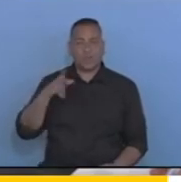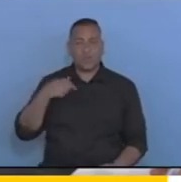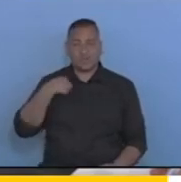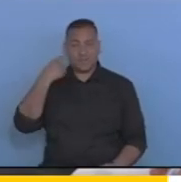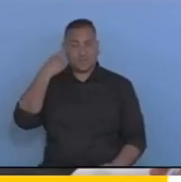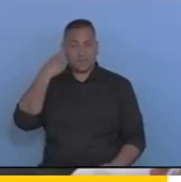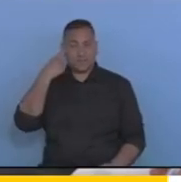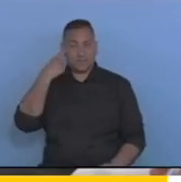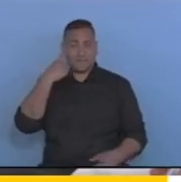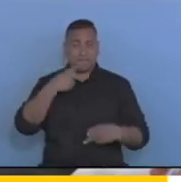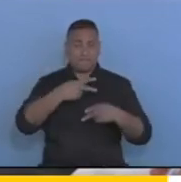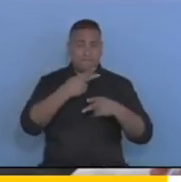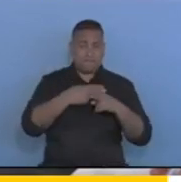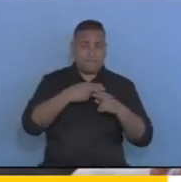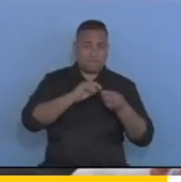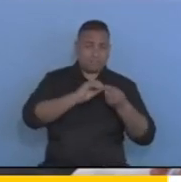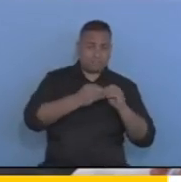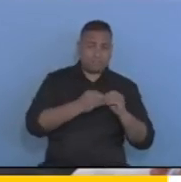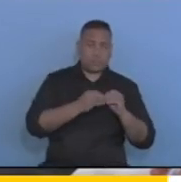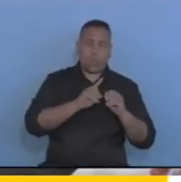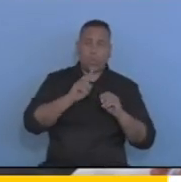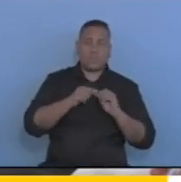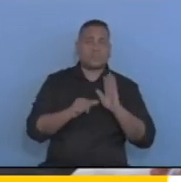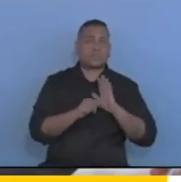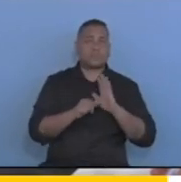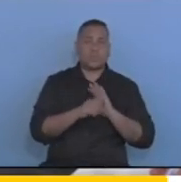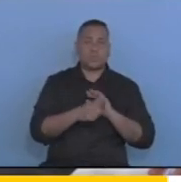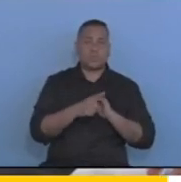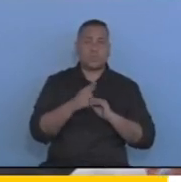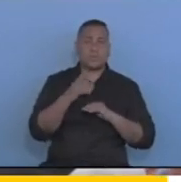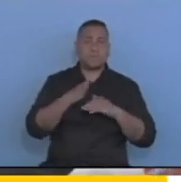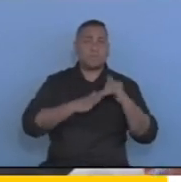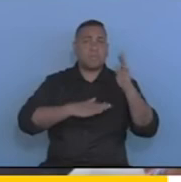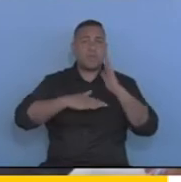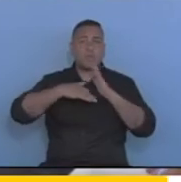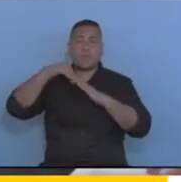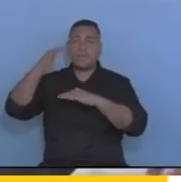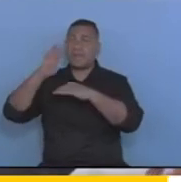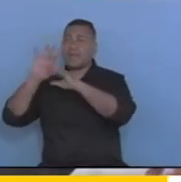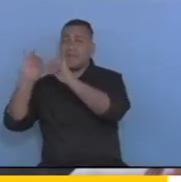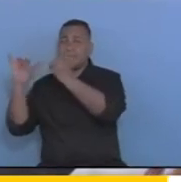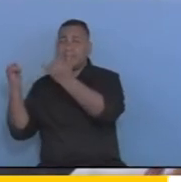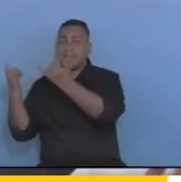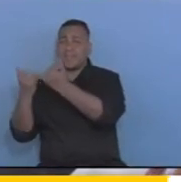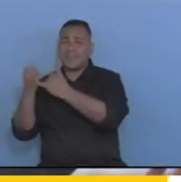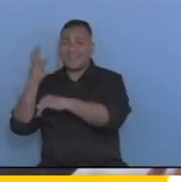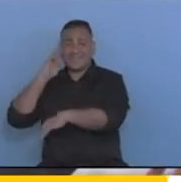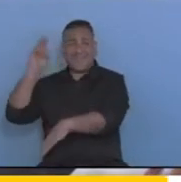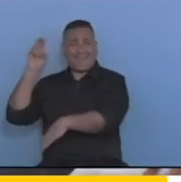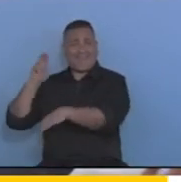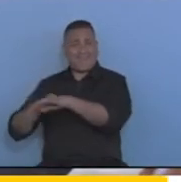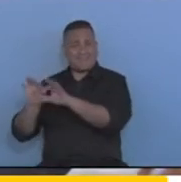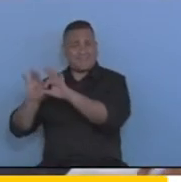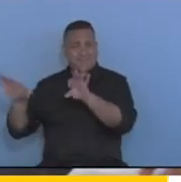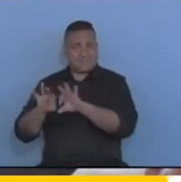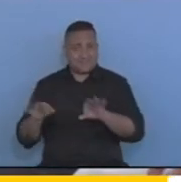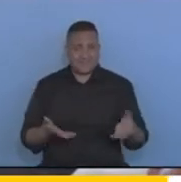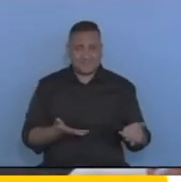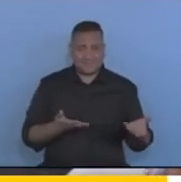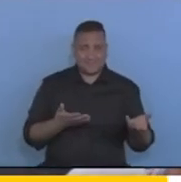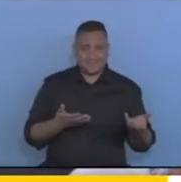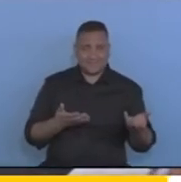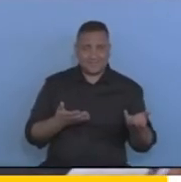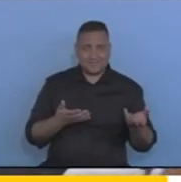you need all the time, from big buildings, big companies, big corporations, yeah. to your house. Everywhere. Everywhere. It is everywhere. I mean, we all